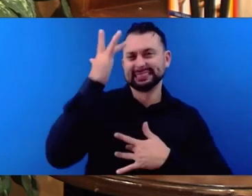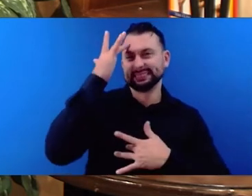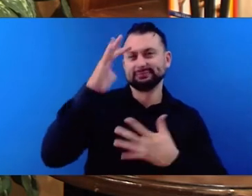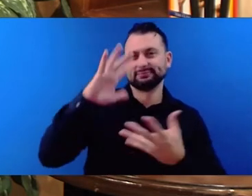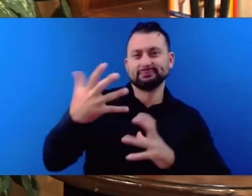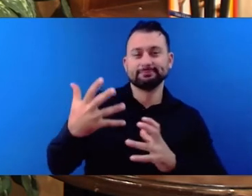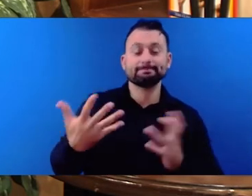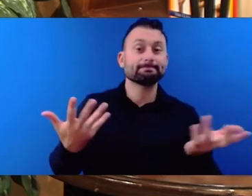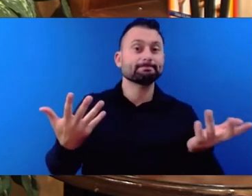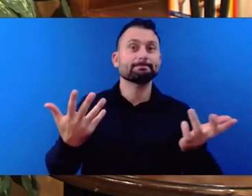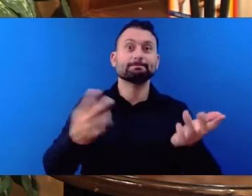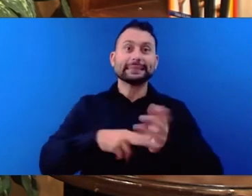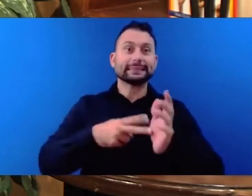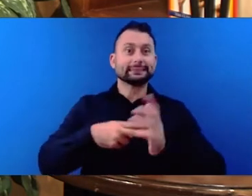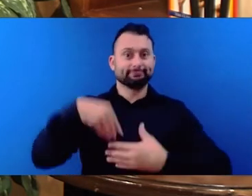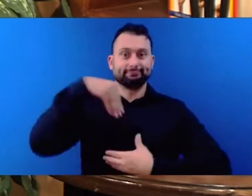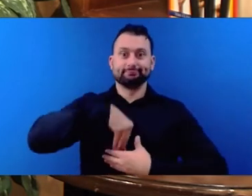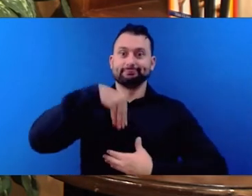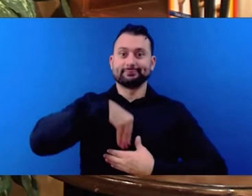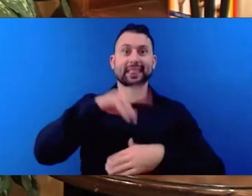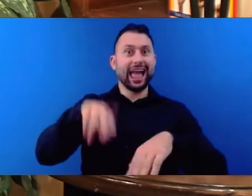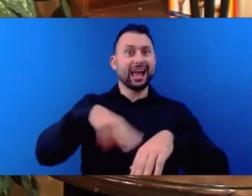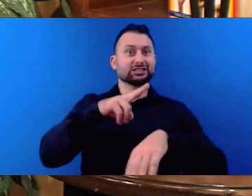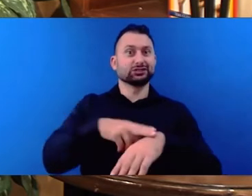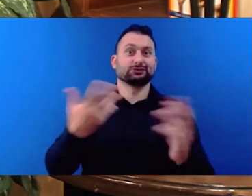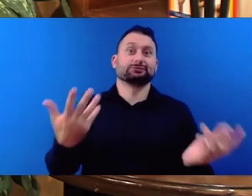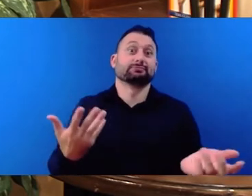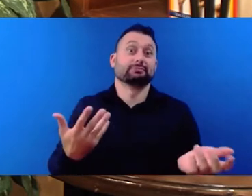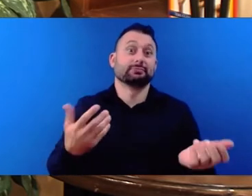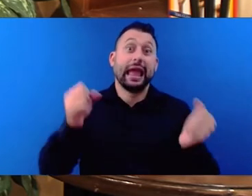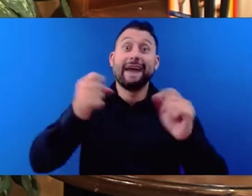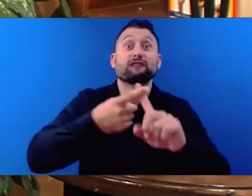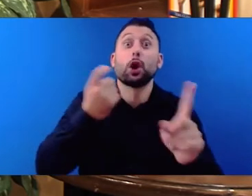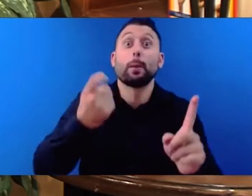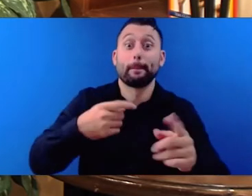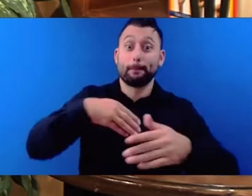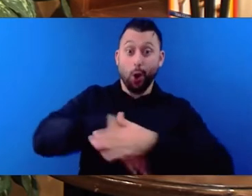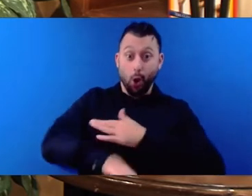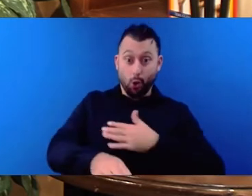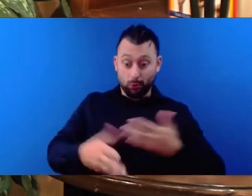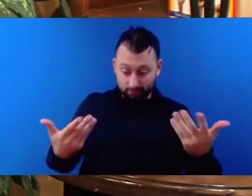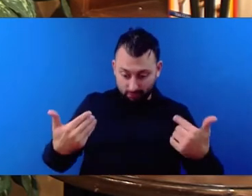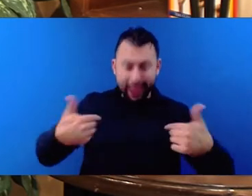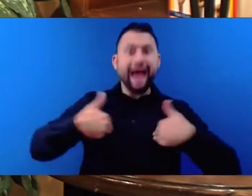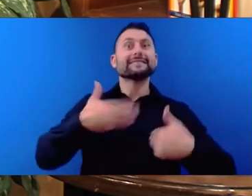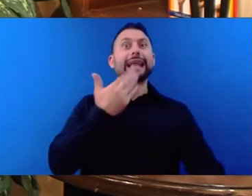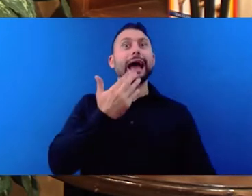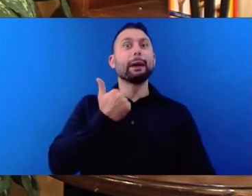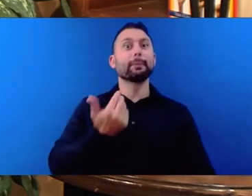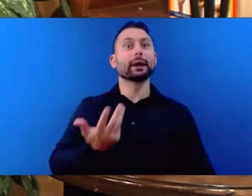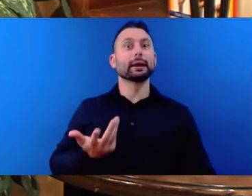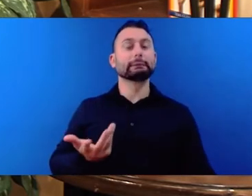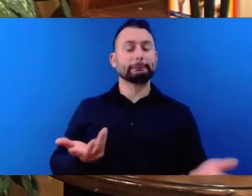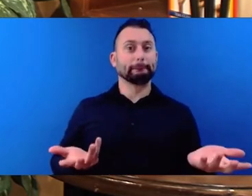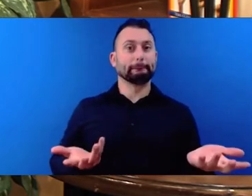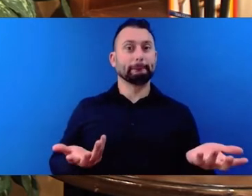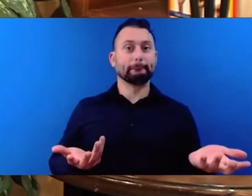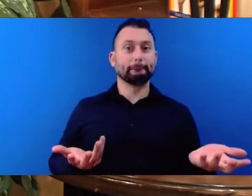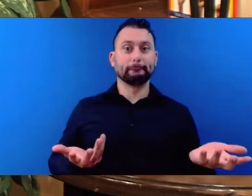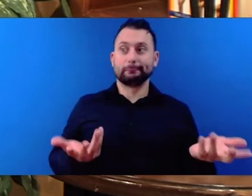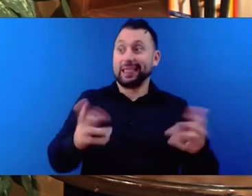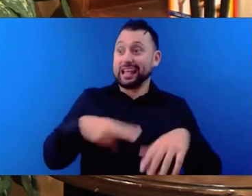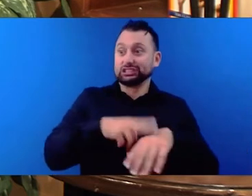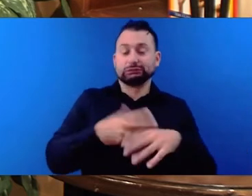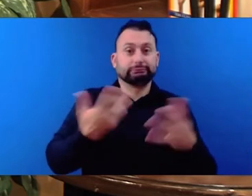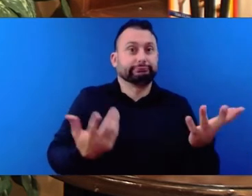that doesn't pass on from year to year, so not something that you could possibly get from a relative. Type